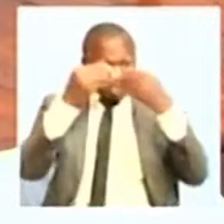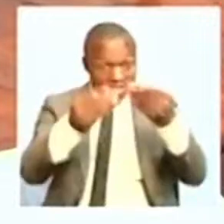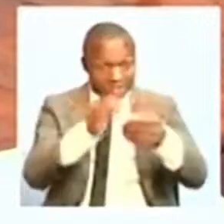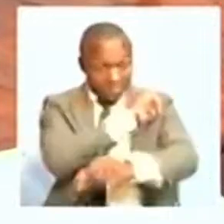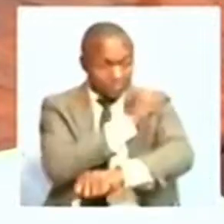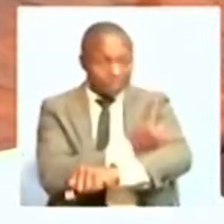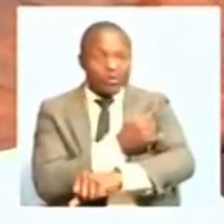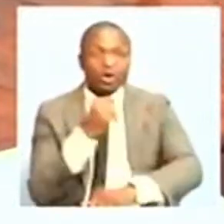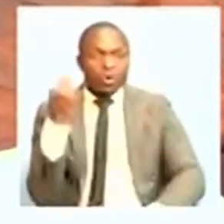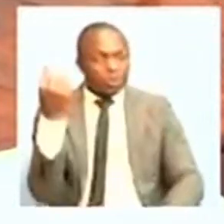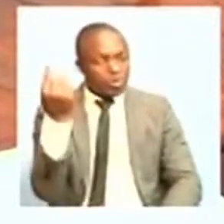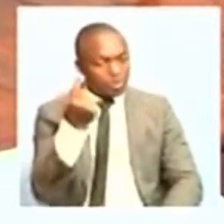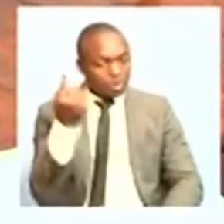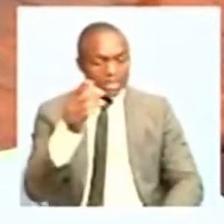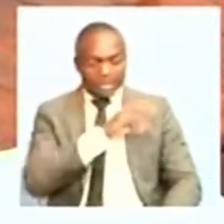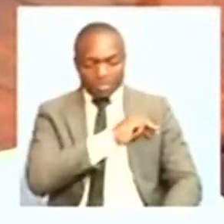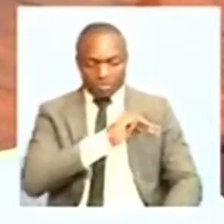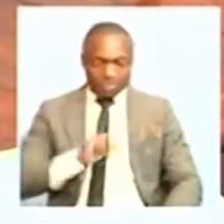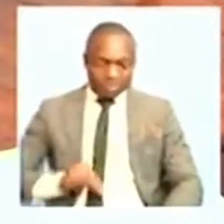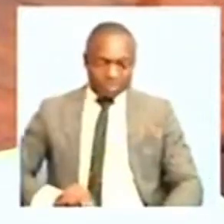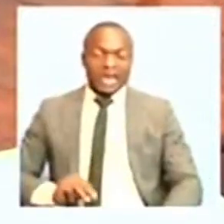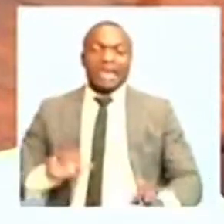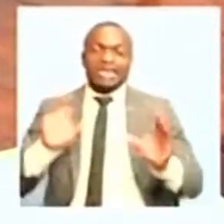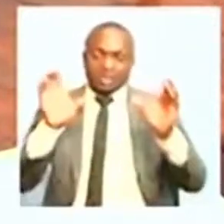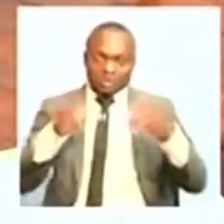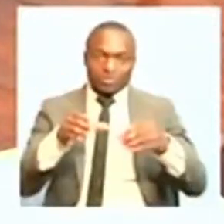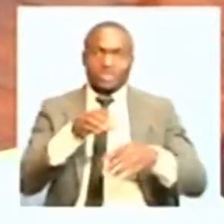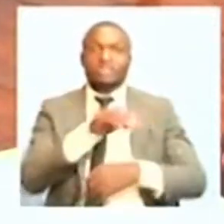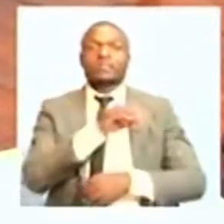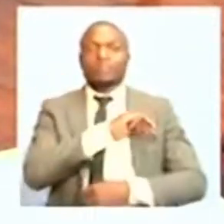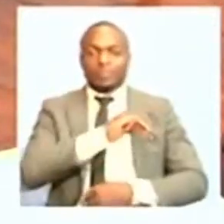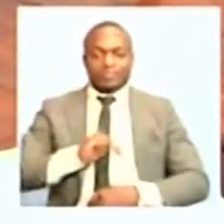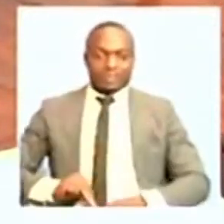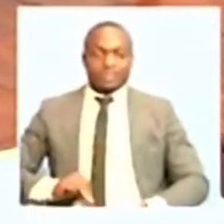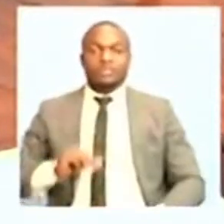only to members and the committee members.